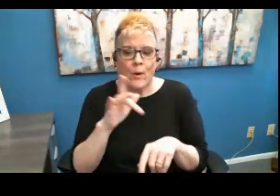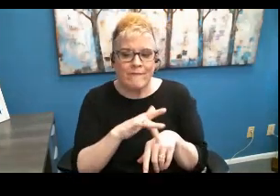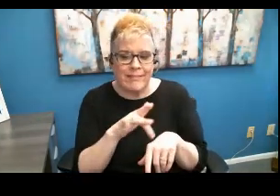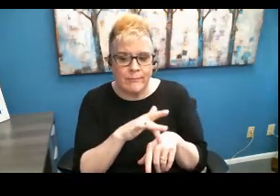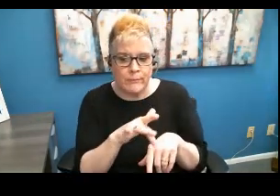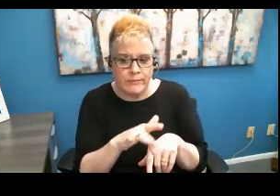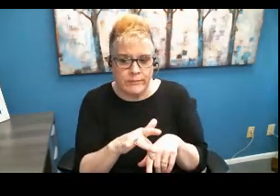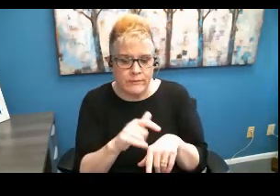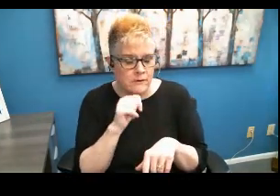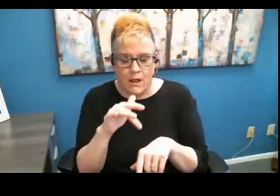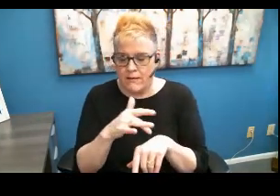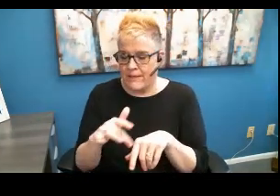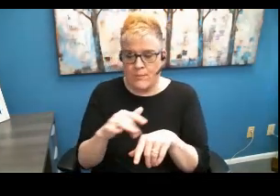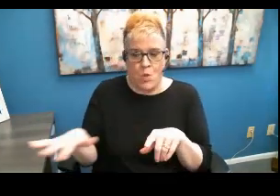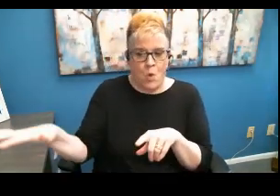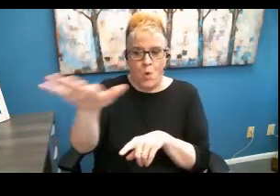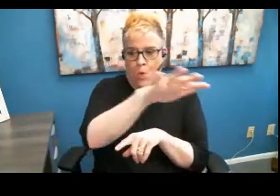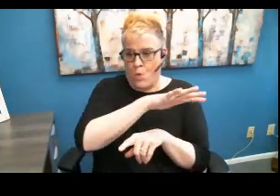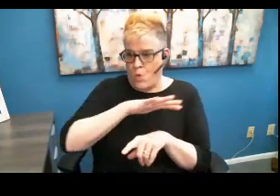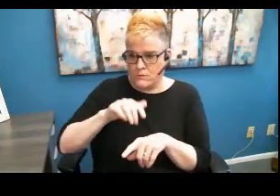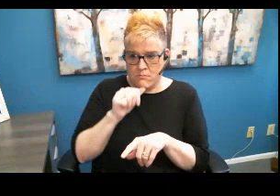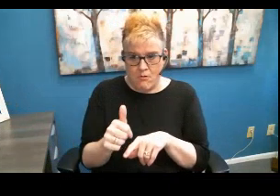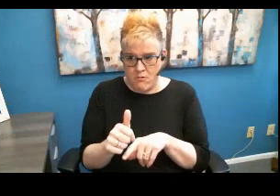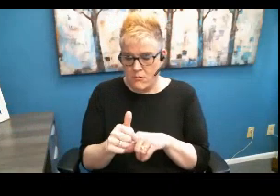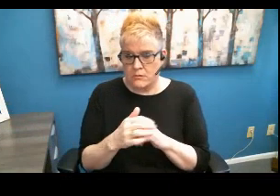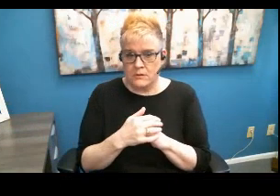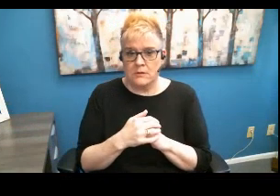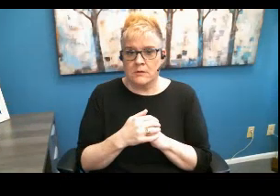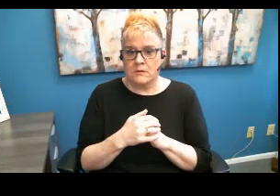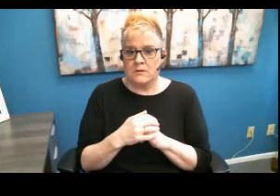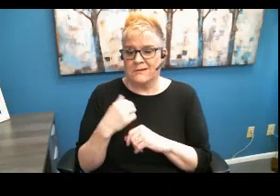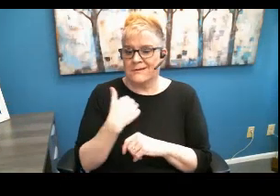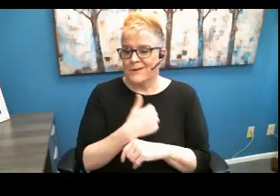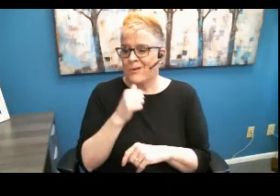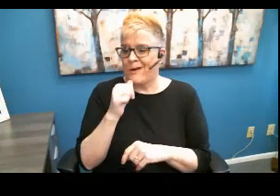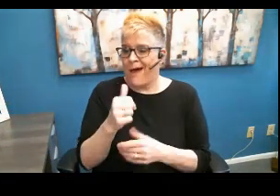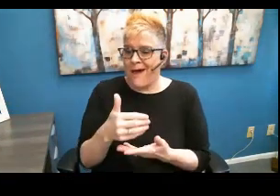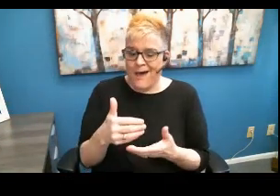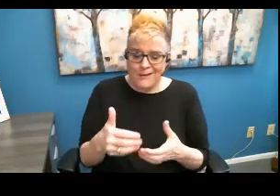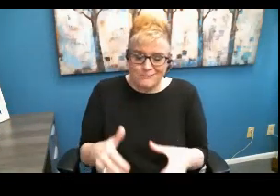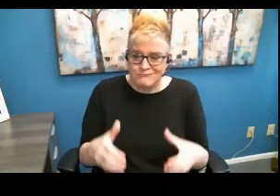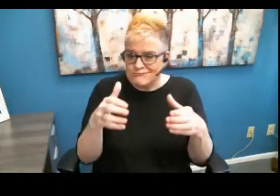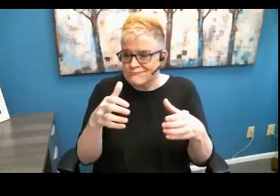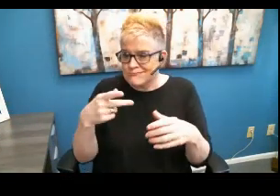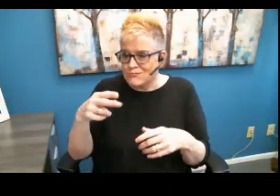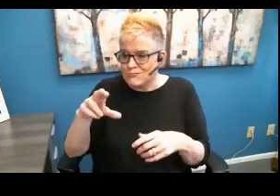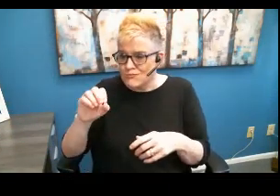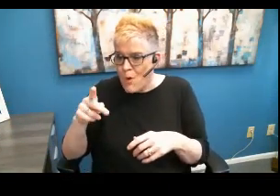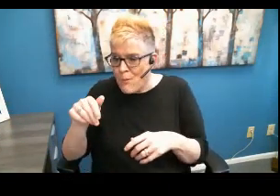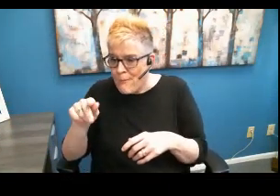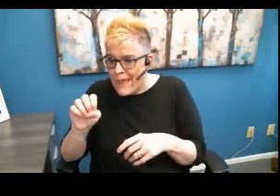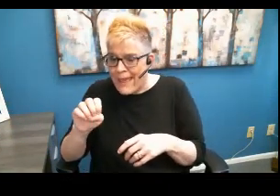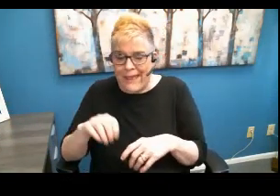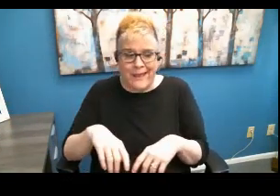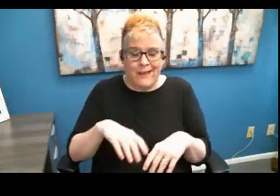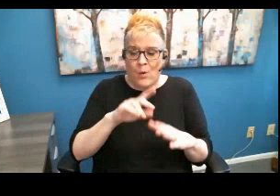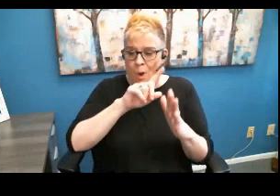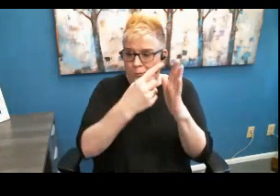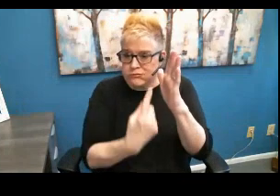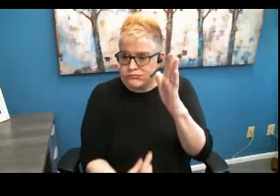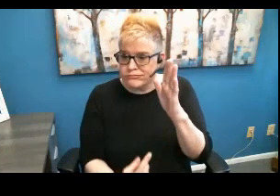available everywhere. So when you think about it, because we're not bottled propane or in a vessel like oil,